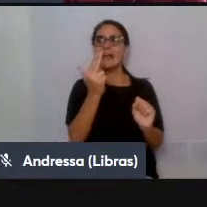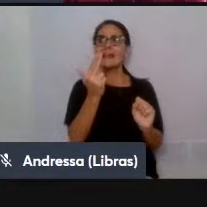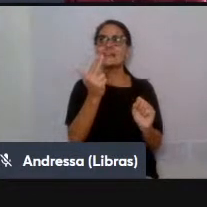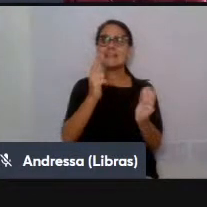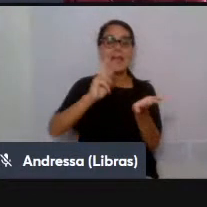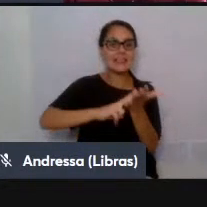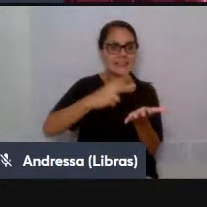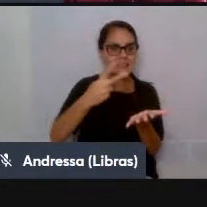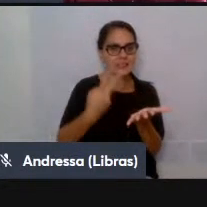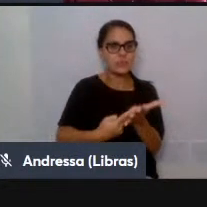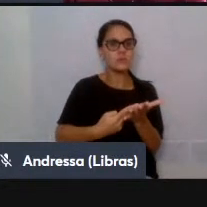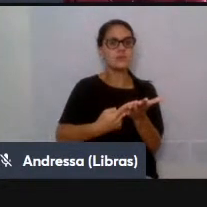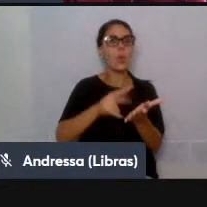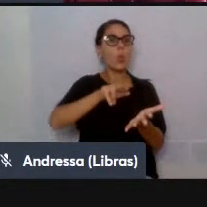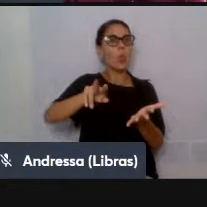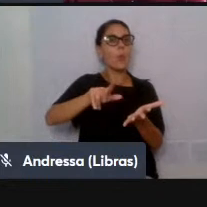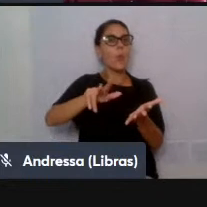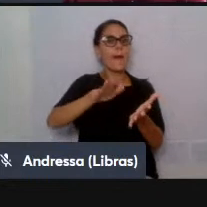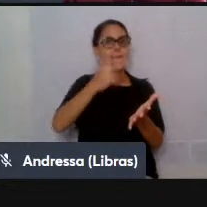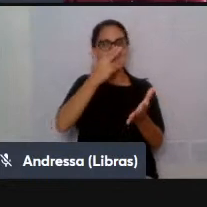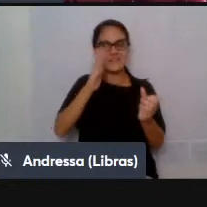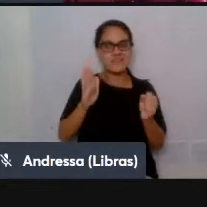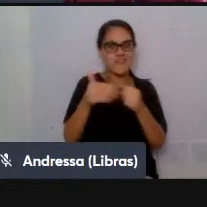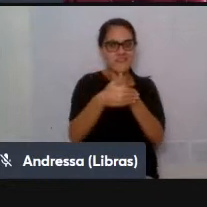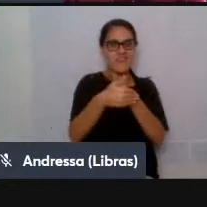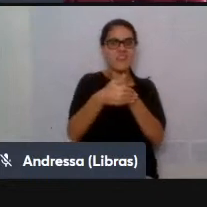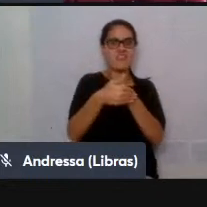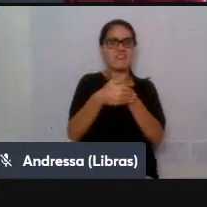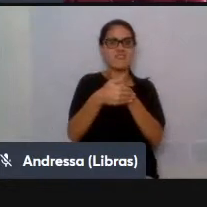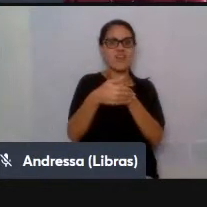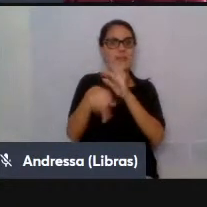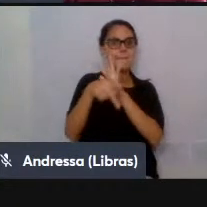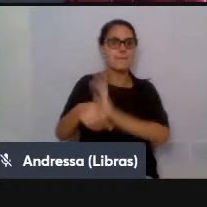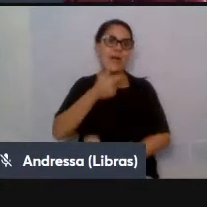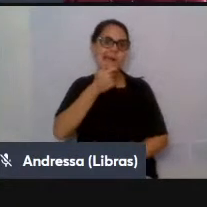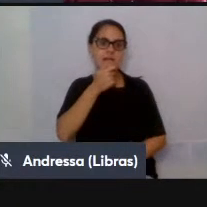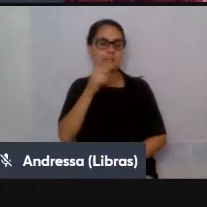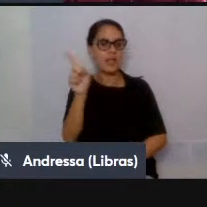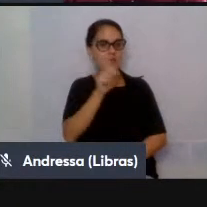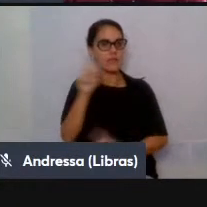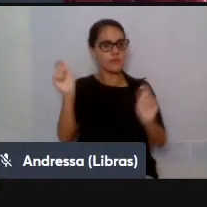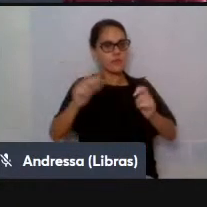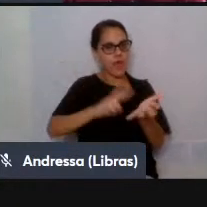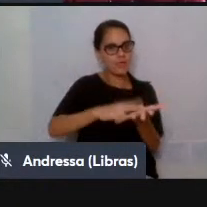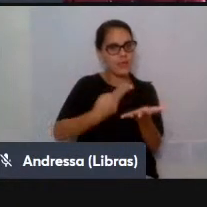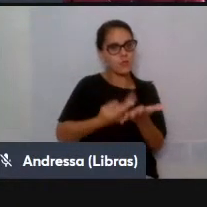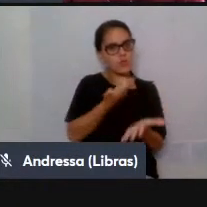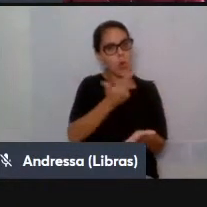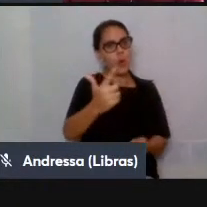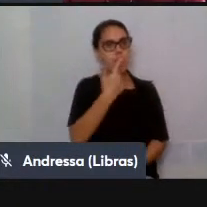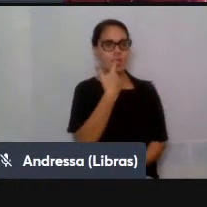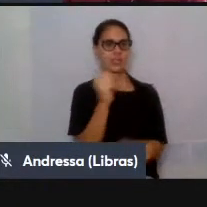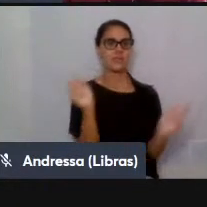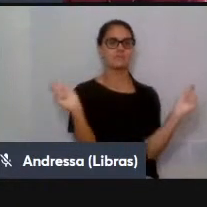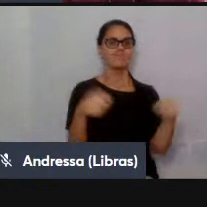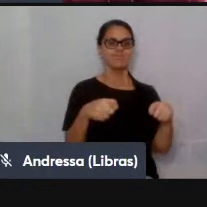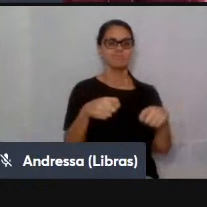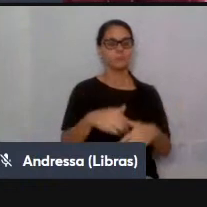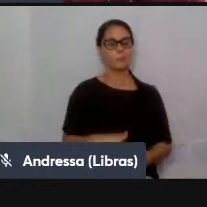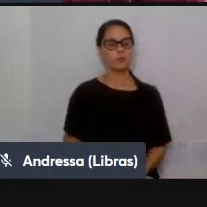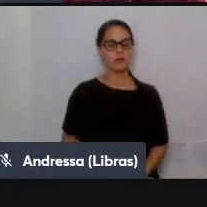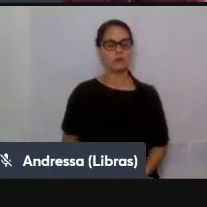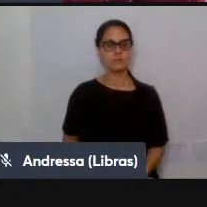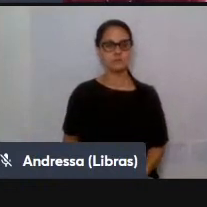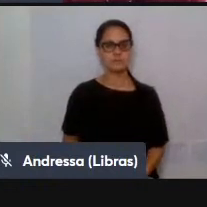elusivamente restrito à comunidade falante da língua inglesa. So when I have worked with